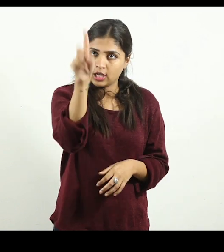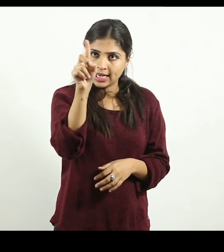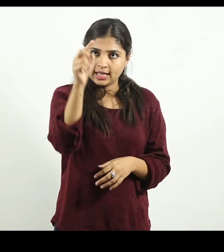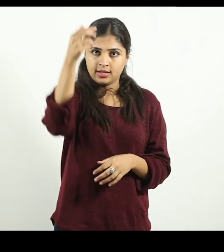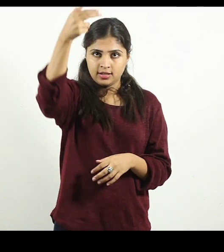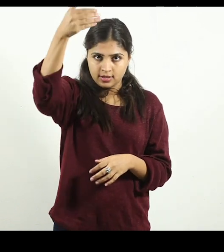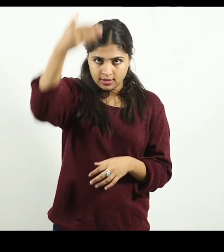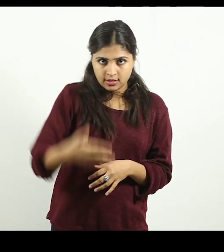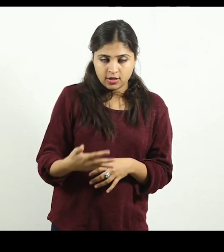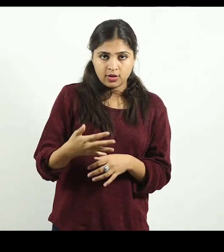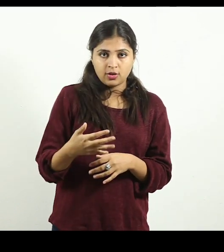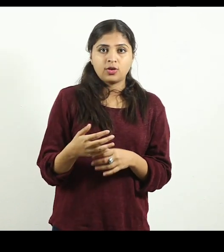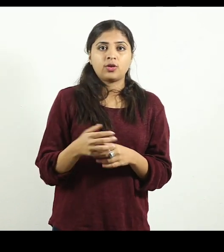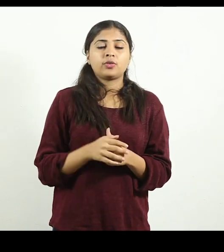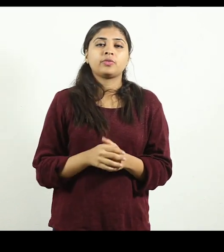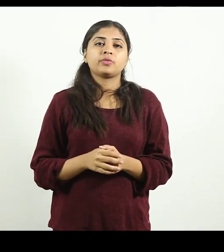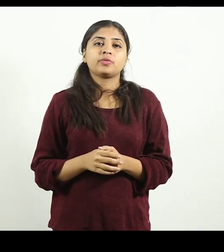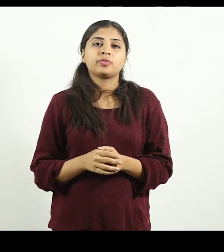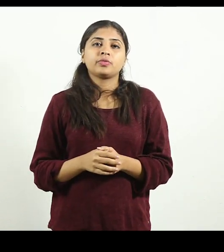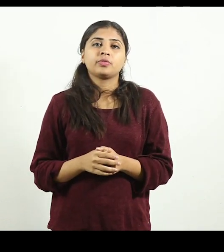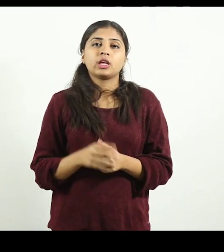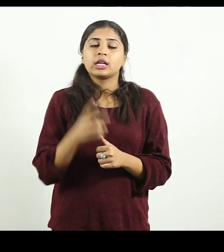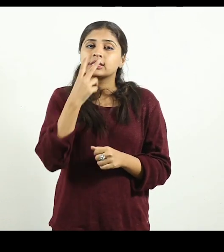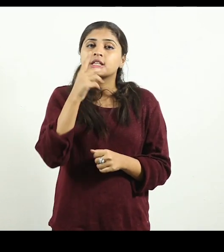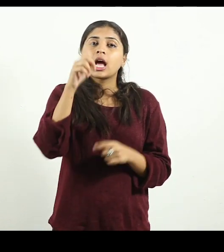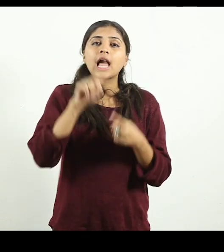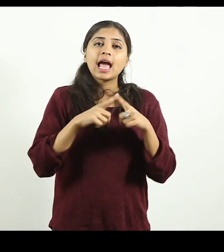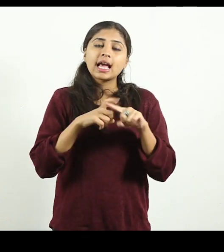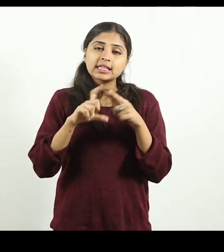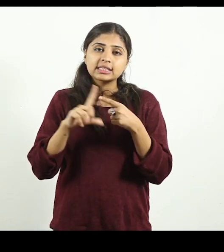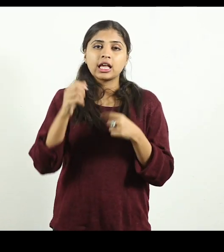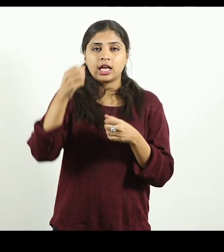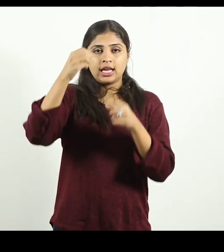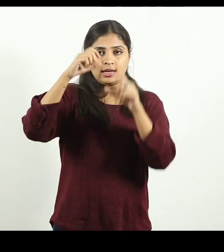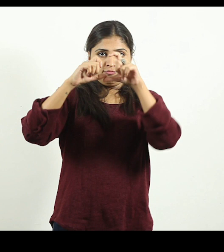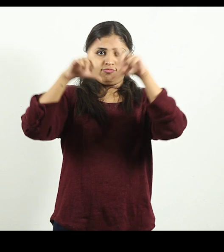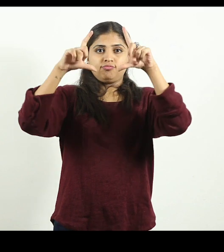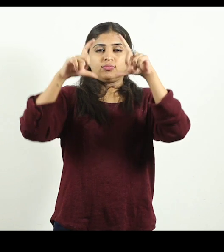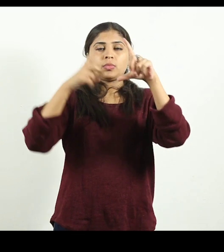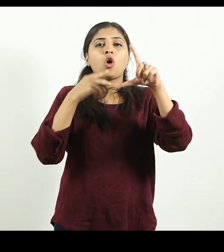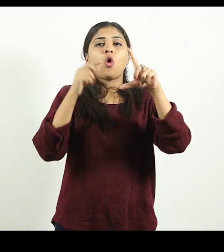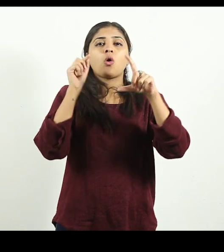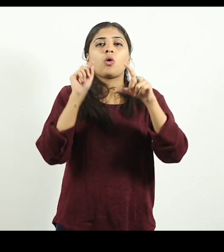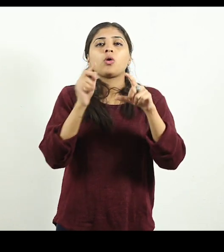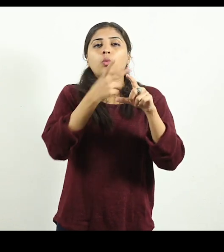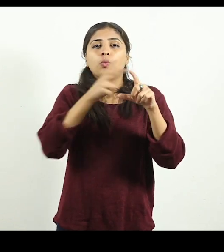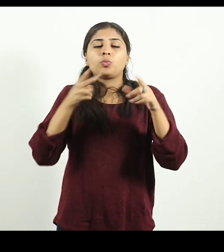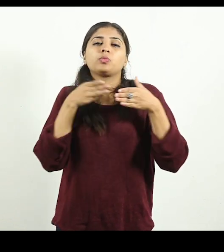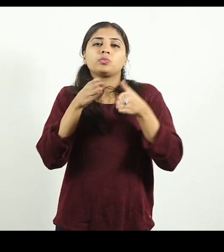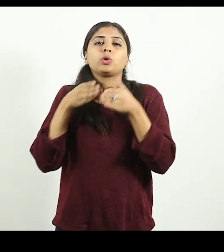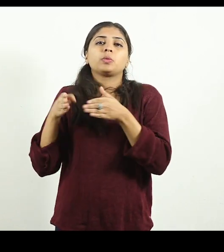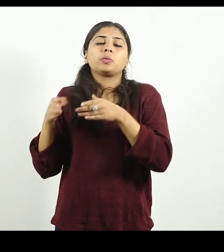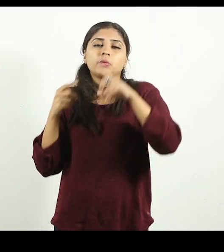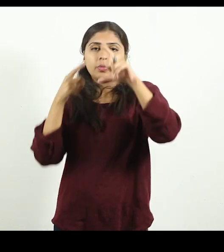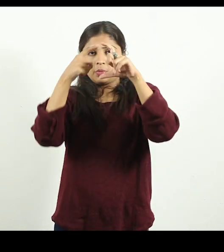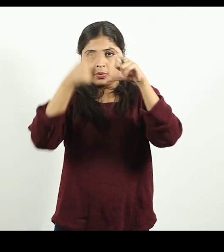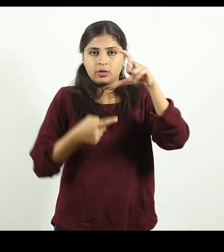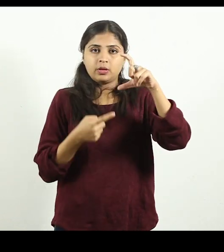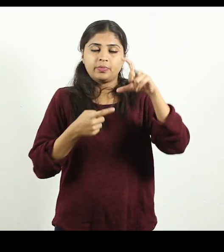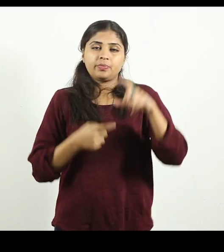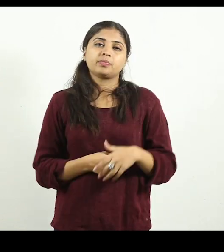down arrow next to the column heading. Excel displays a list of options as well as all the items in the